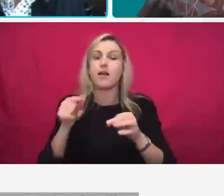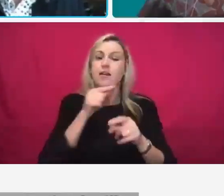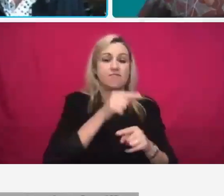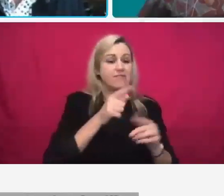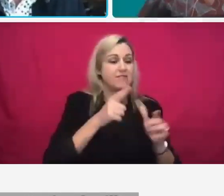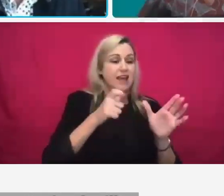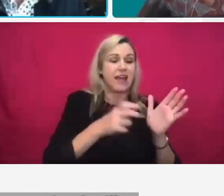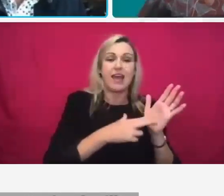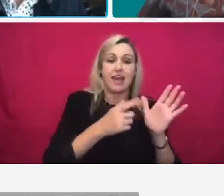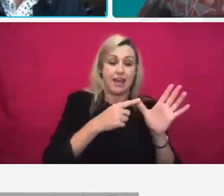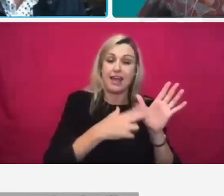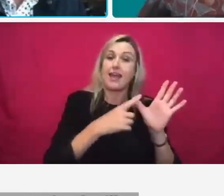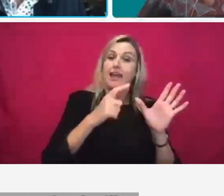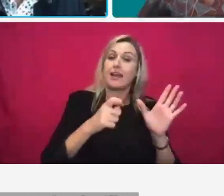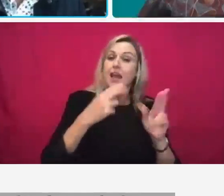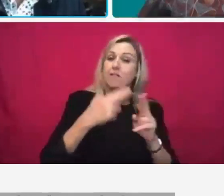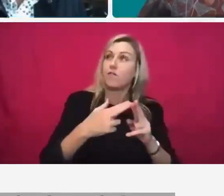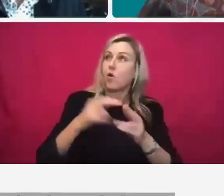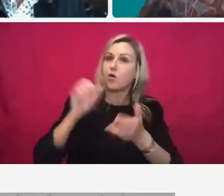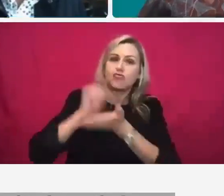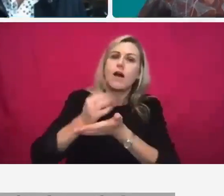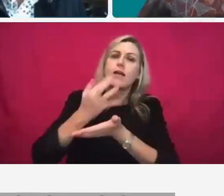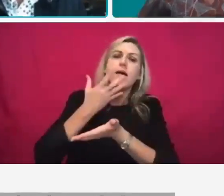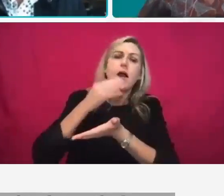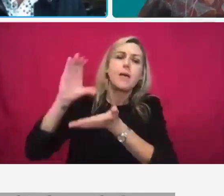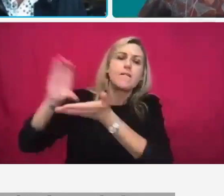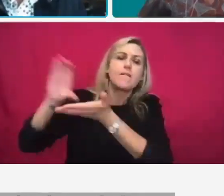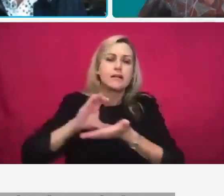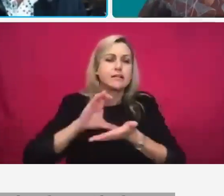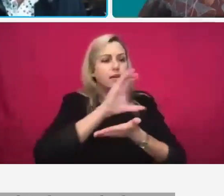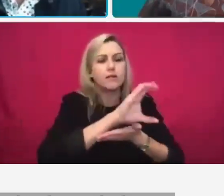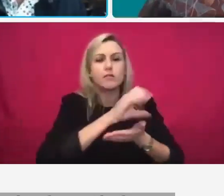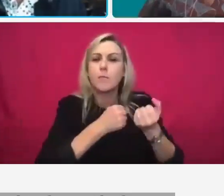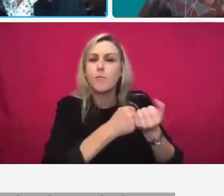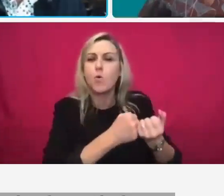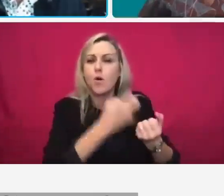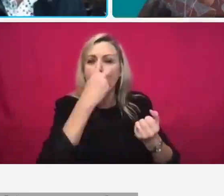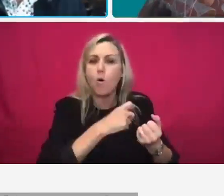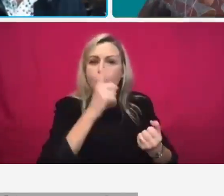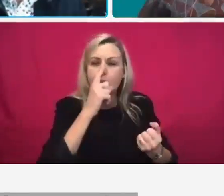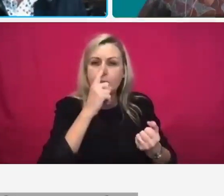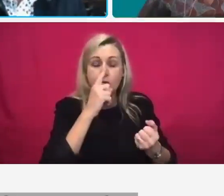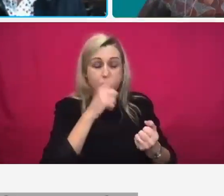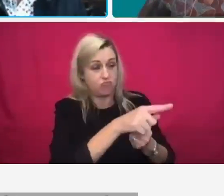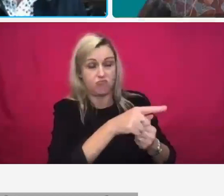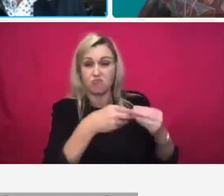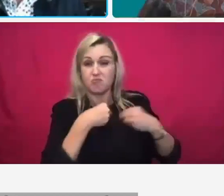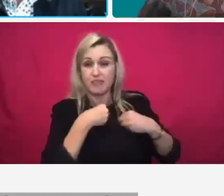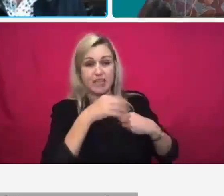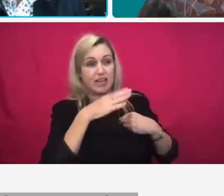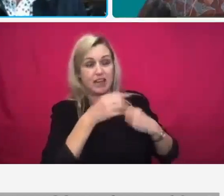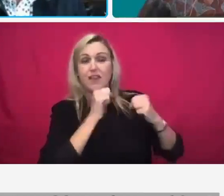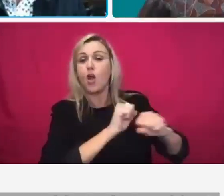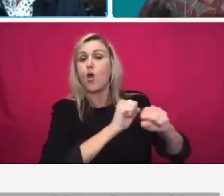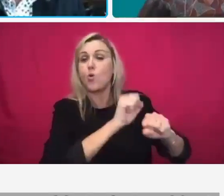and therefore to the facility. And so providers will need to have their own assessments to lead to a care